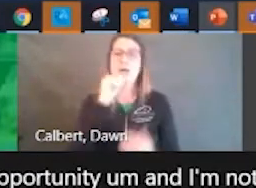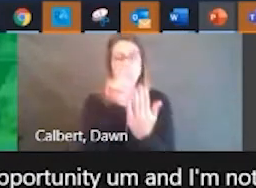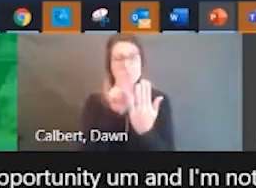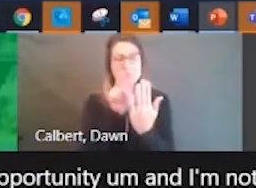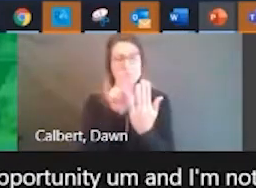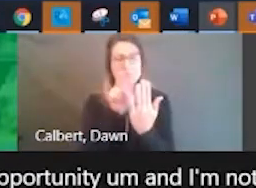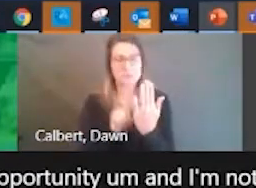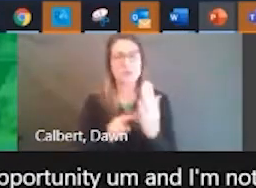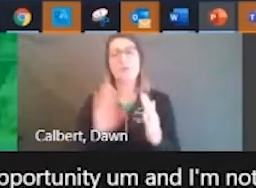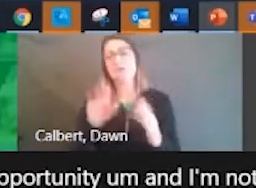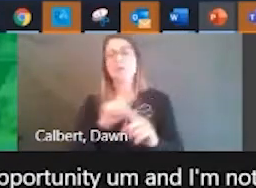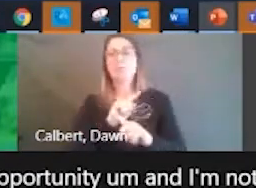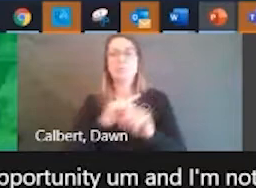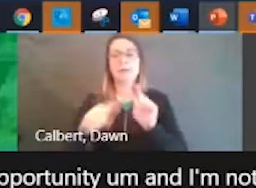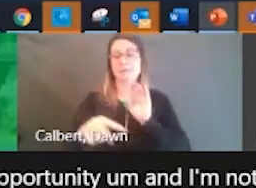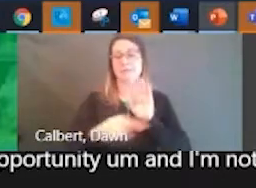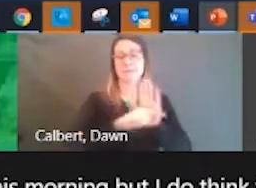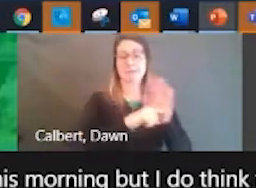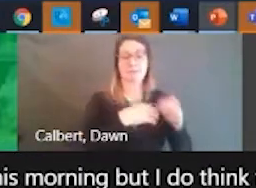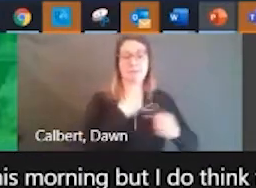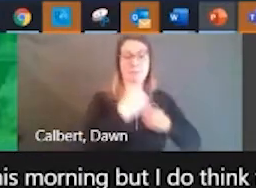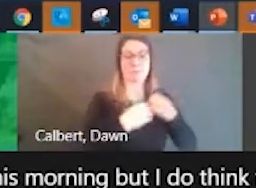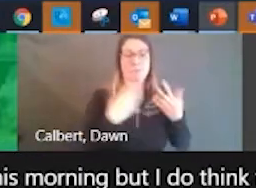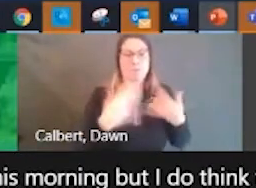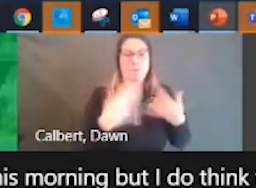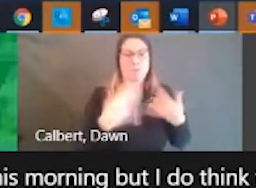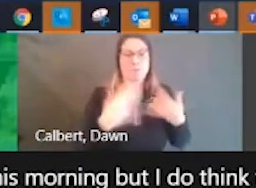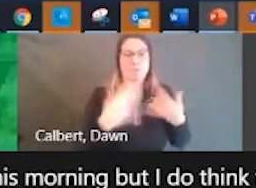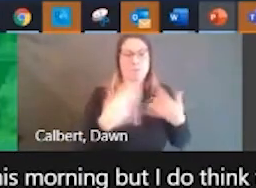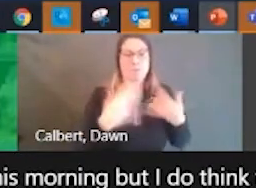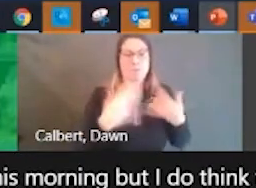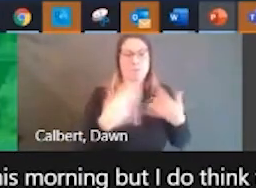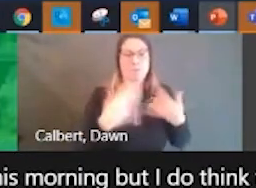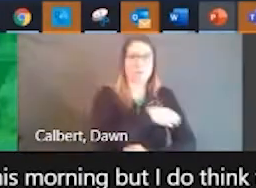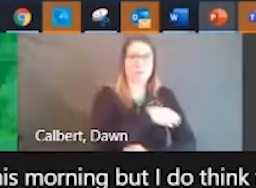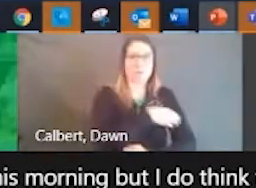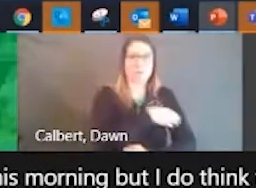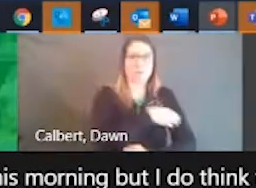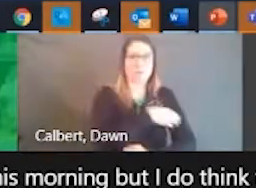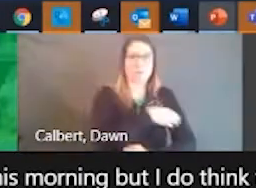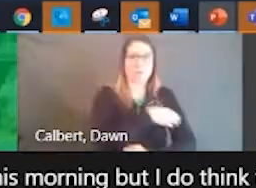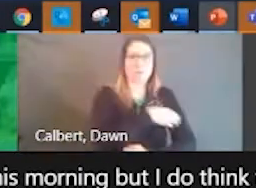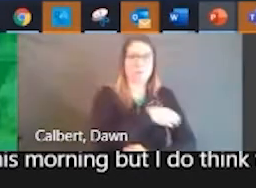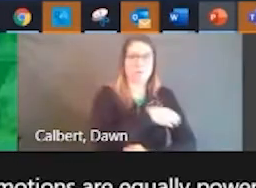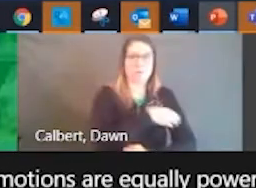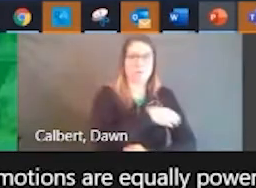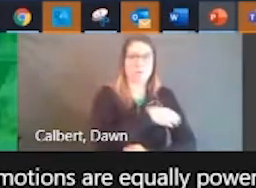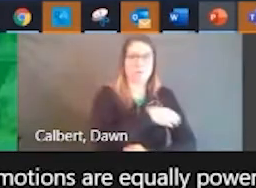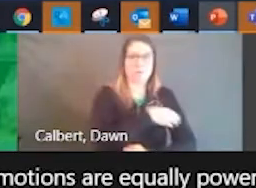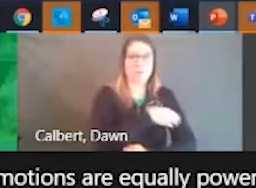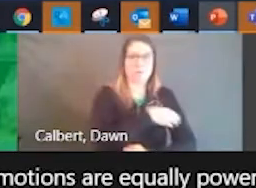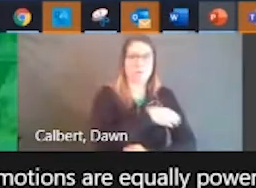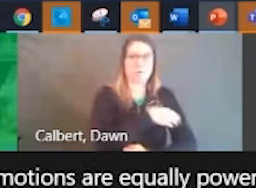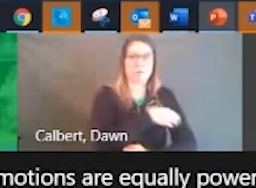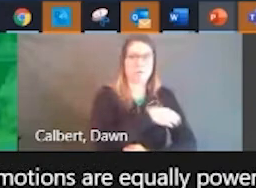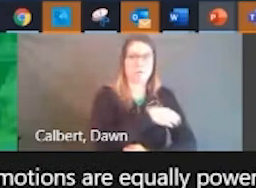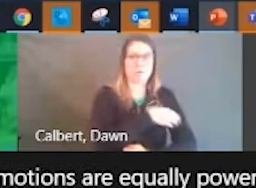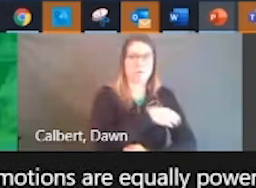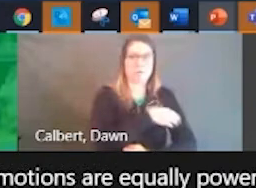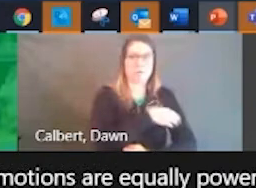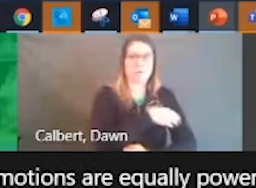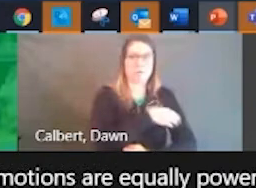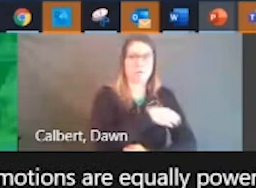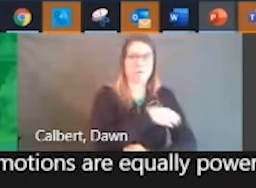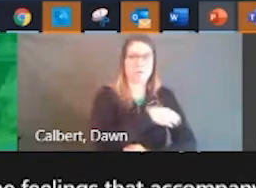important. So negative emotions are equally powerful, and potential fuel exists from the feelings that accompany depression, anxiety, disappointment,